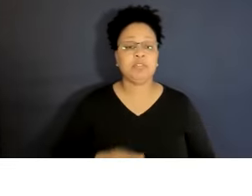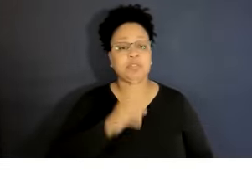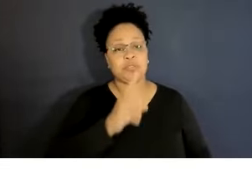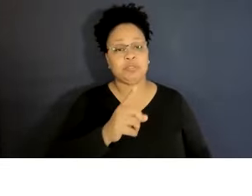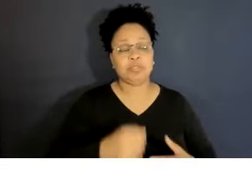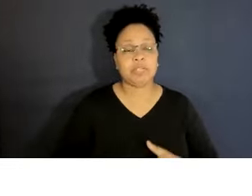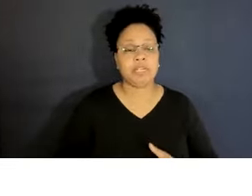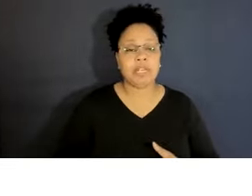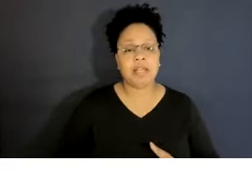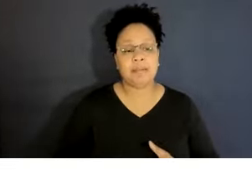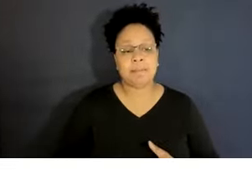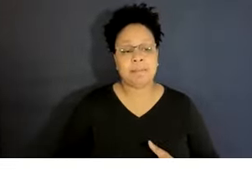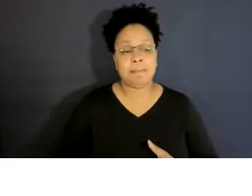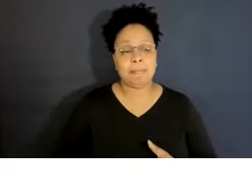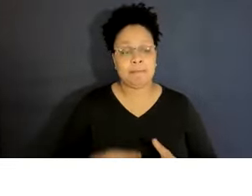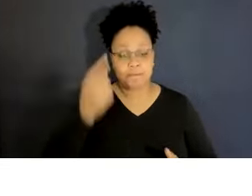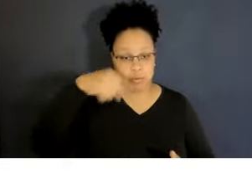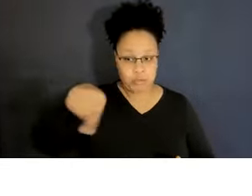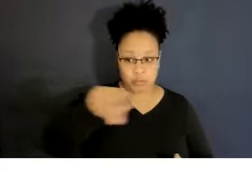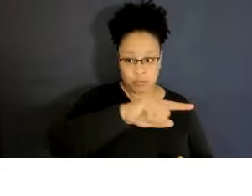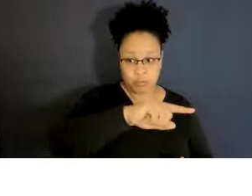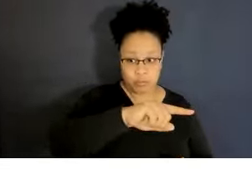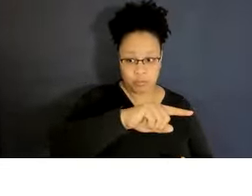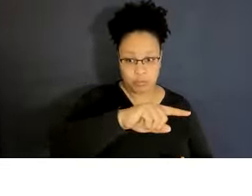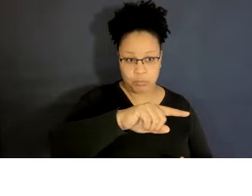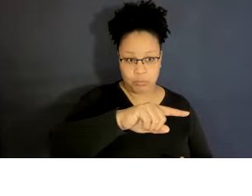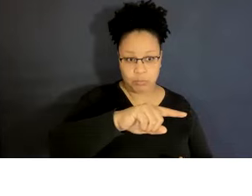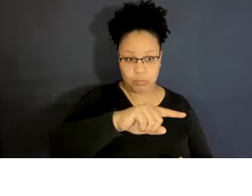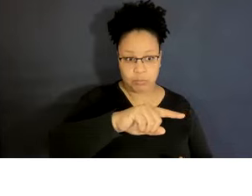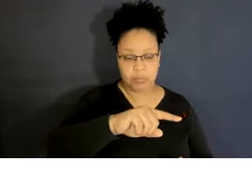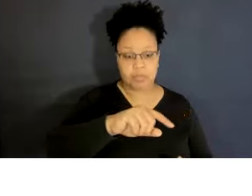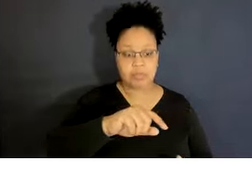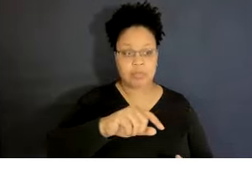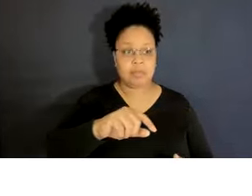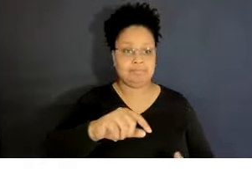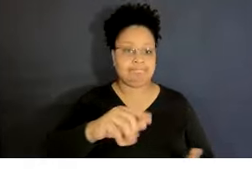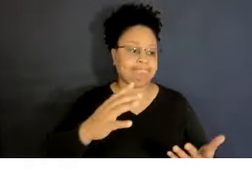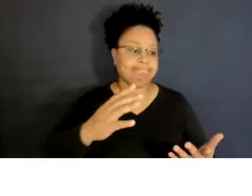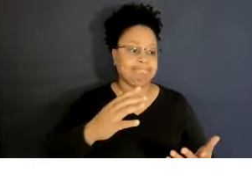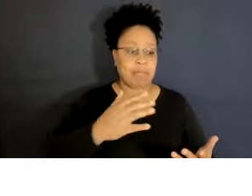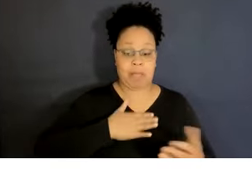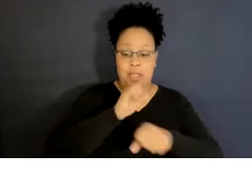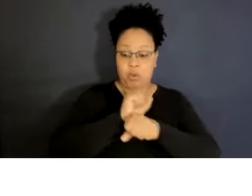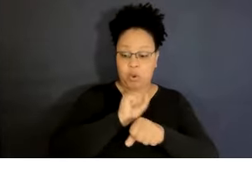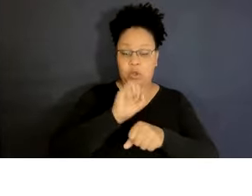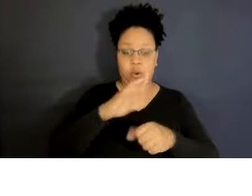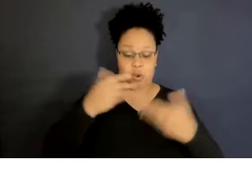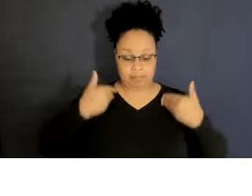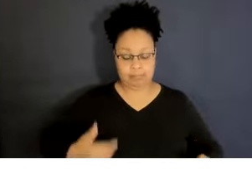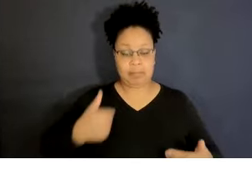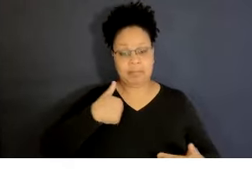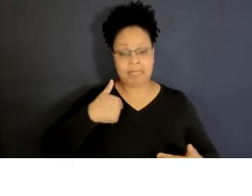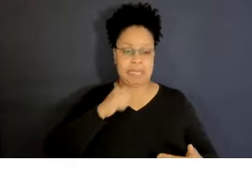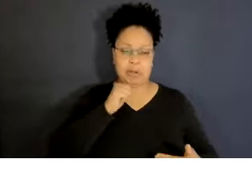So, for those who not familiar with my work or me as a person, my name